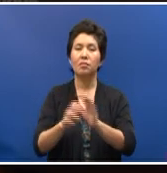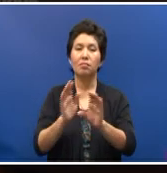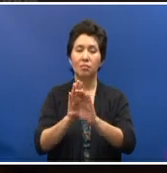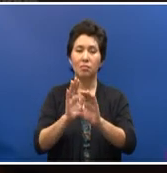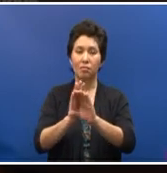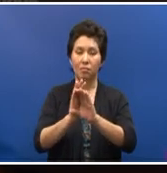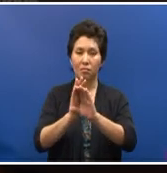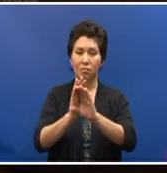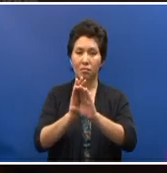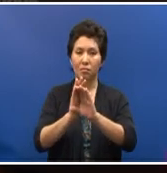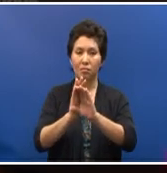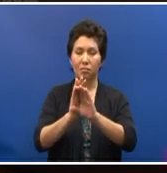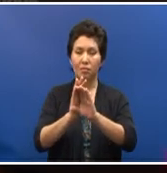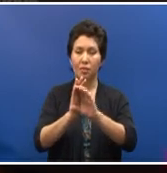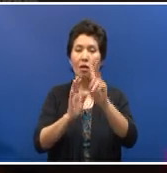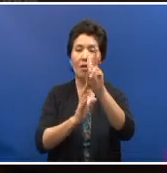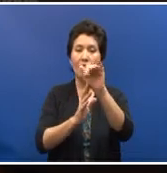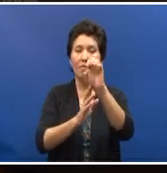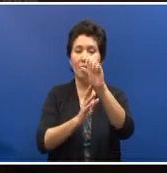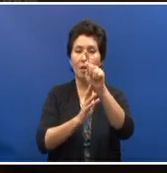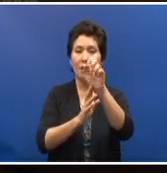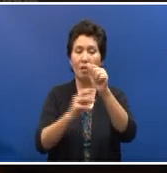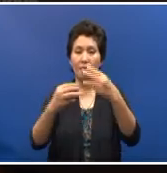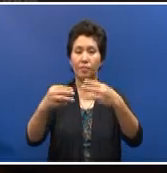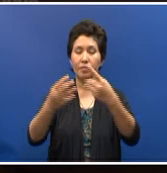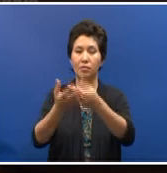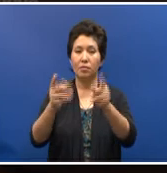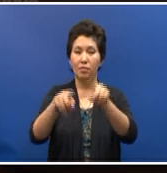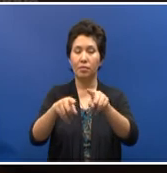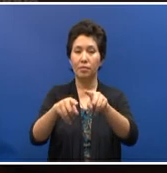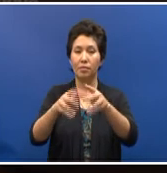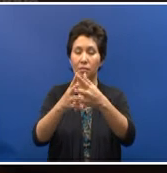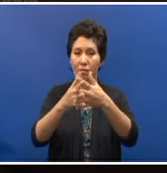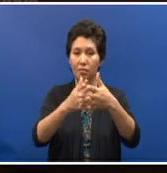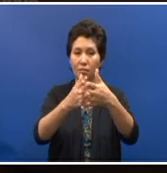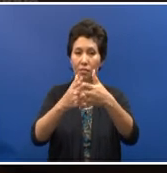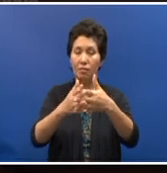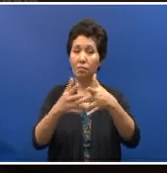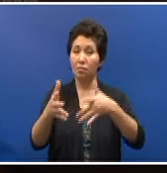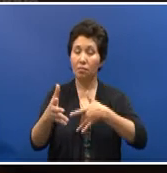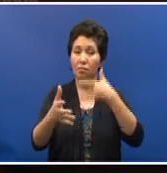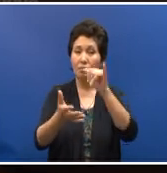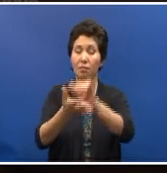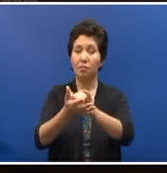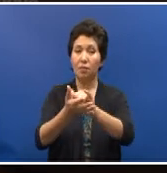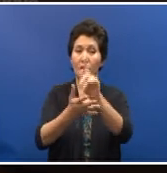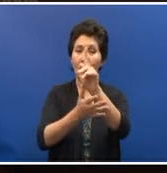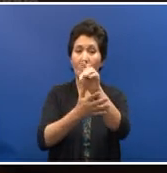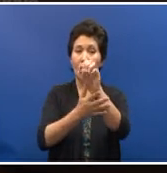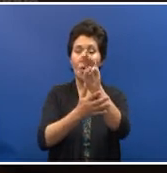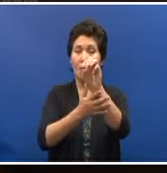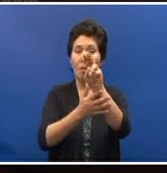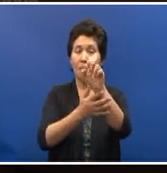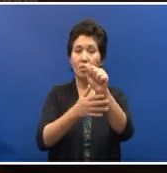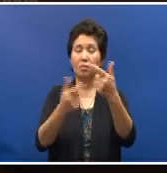example, the Vietnam War, okay, that happened because Americans felt that communism was on the